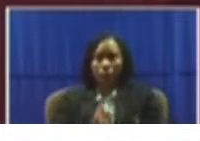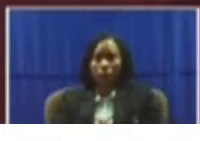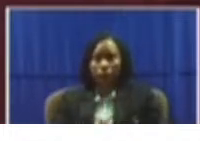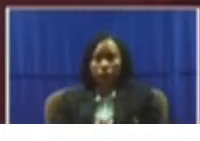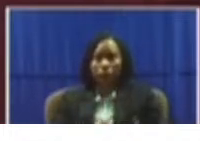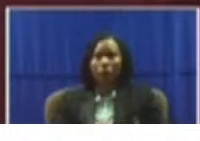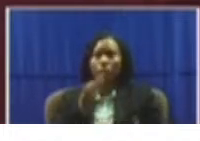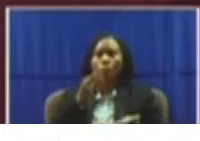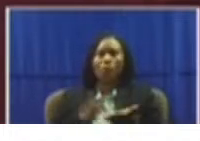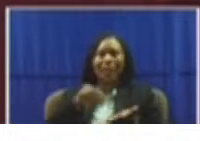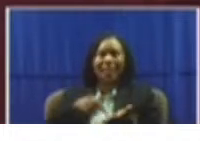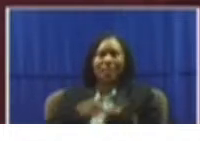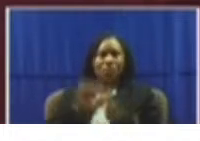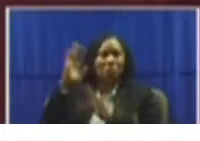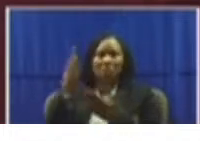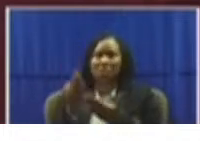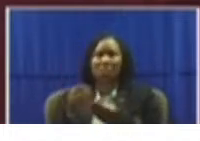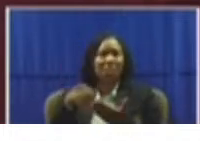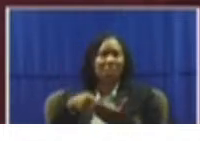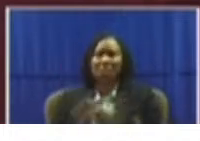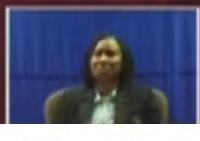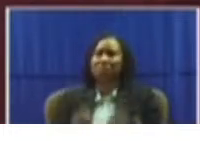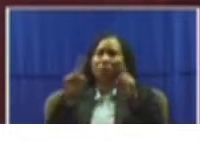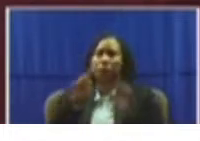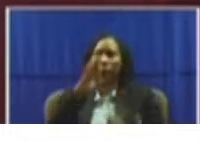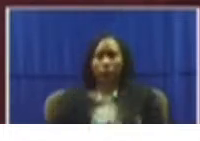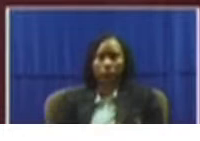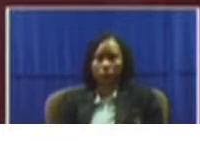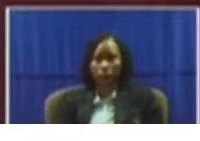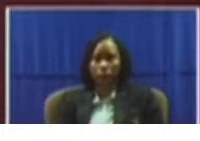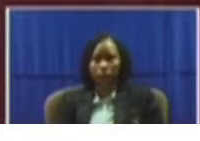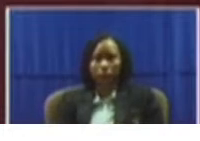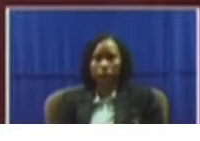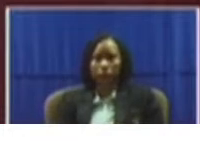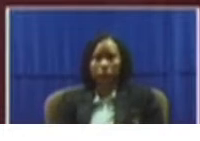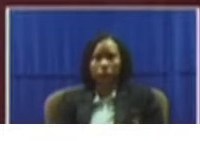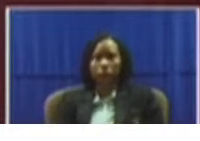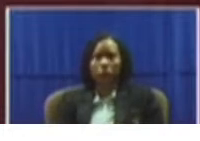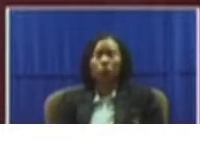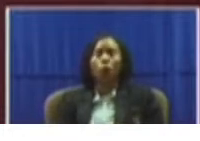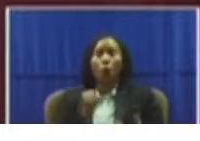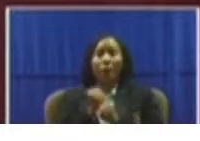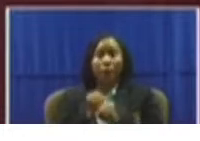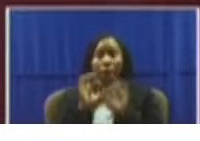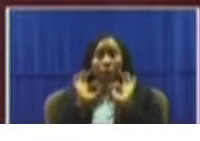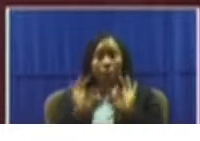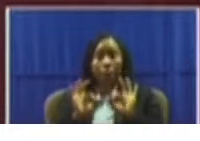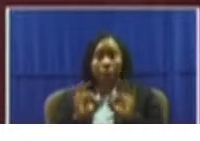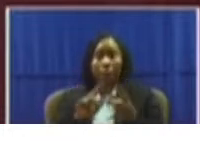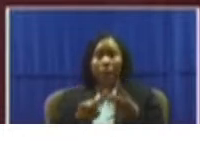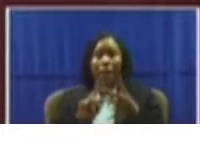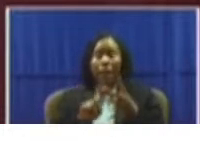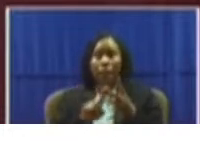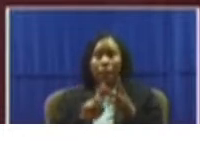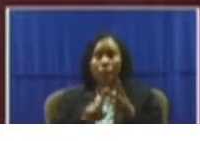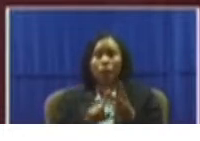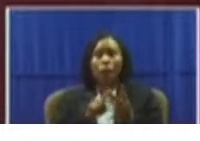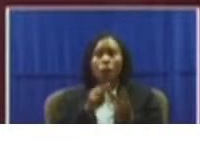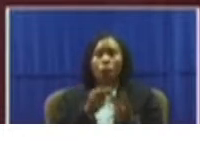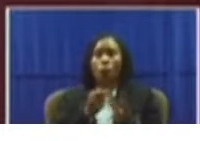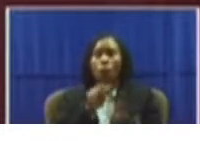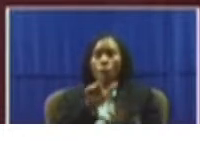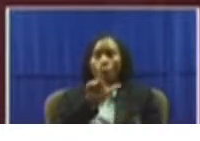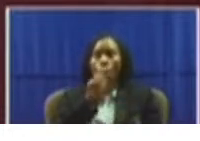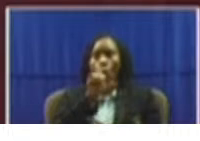this motion are no exception. Competence and loyalty are a key factor, but there are other factors